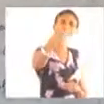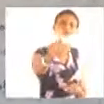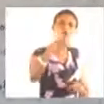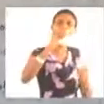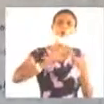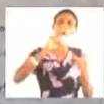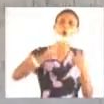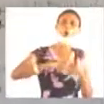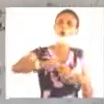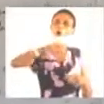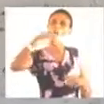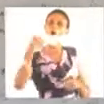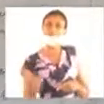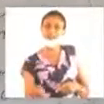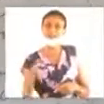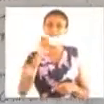is not bad.